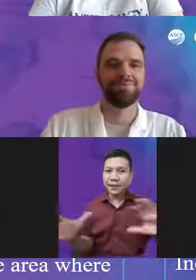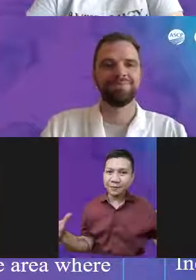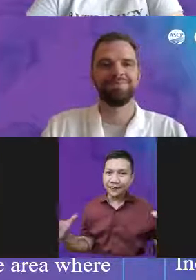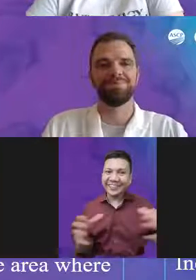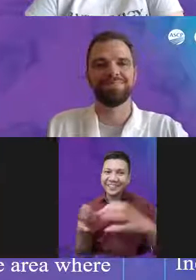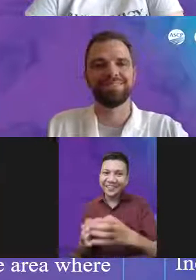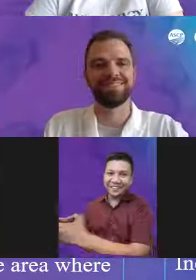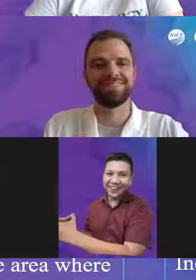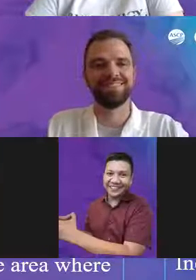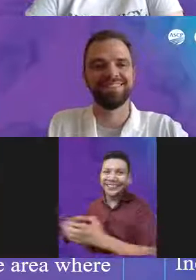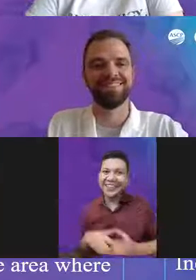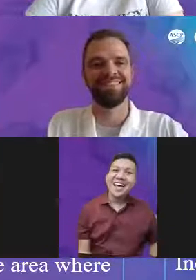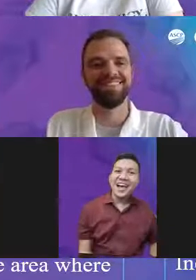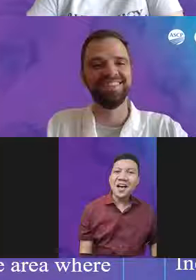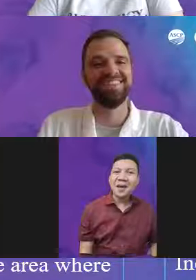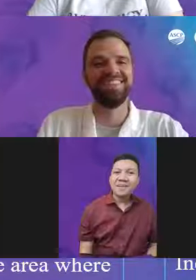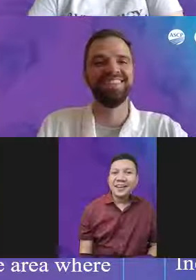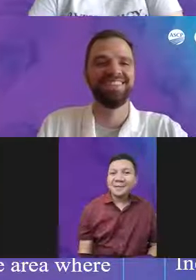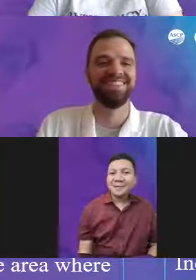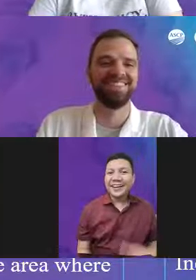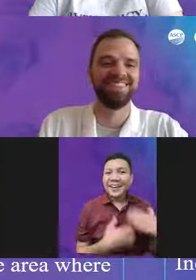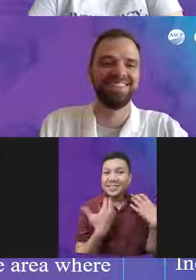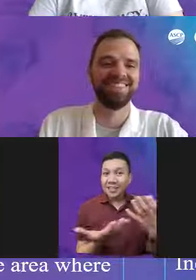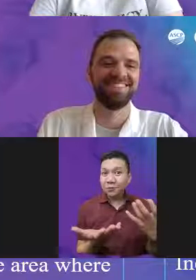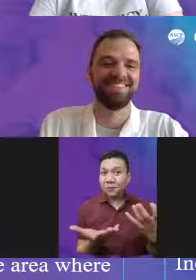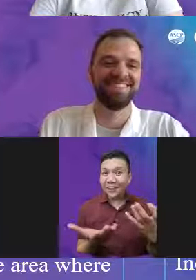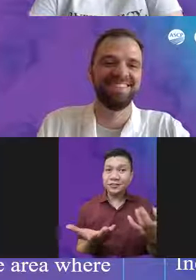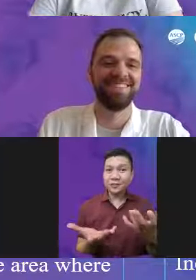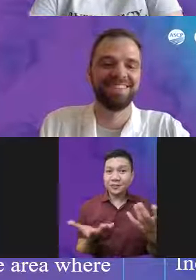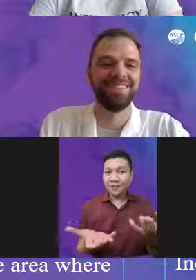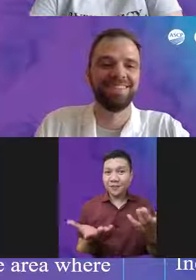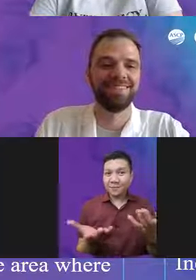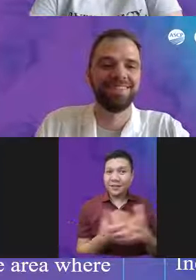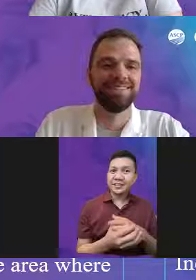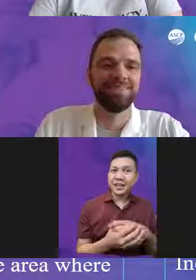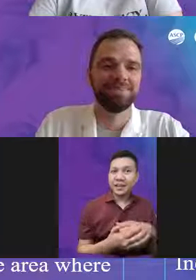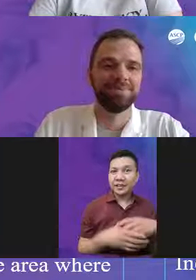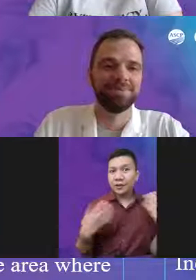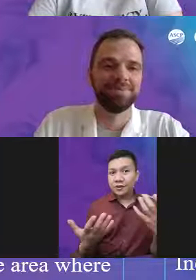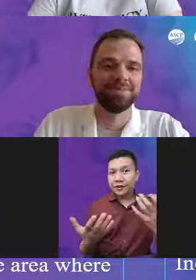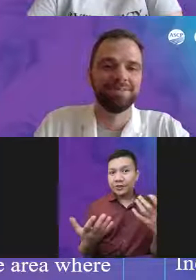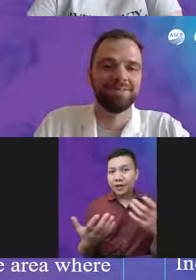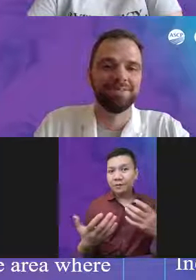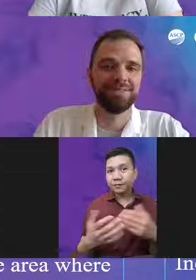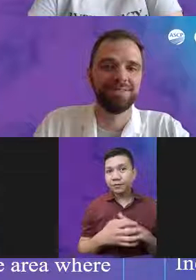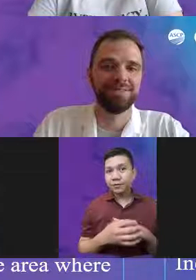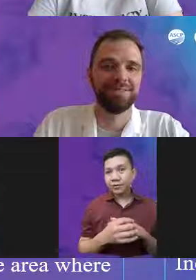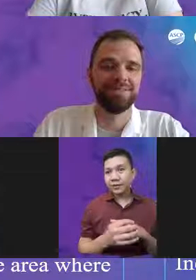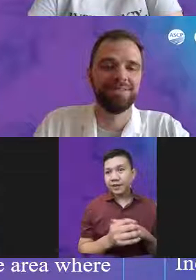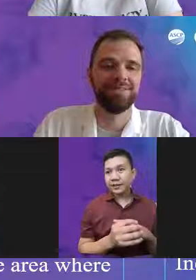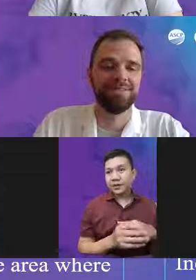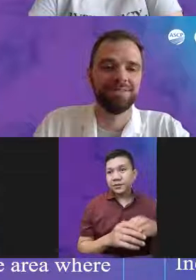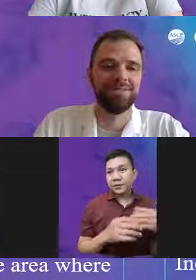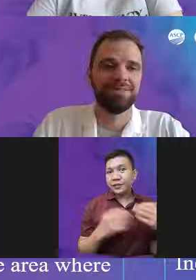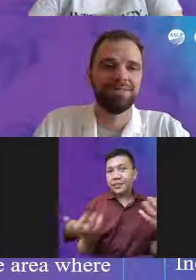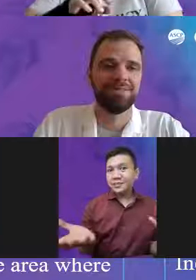them separate, all one. But that's one way to think about it and learning to do